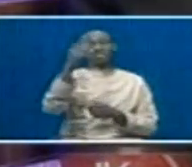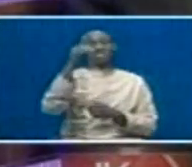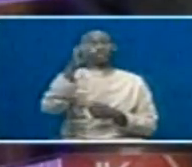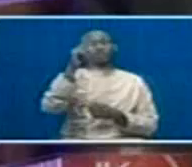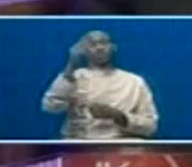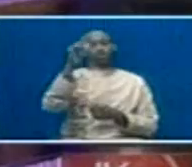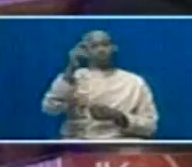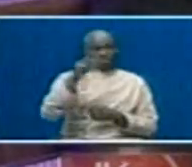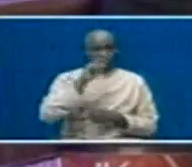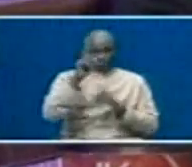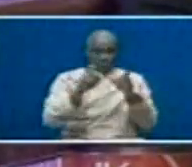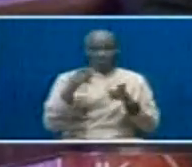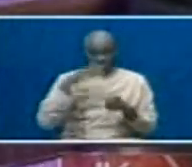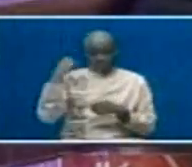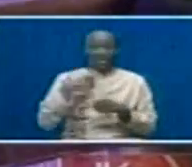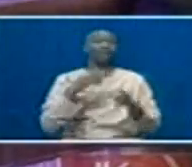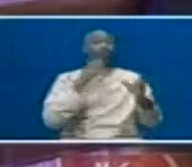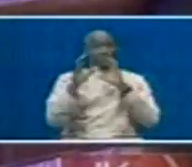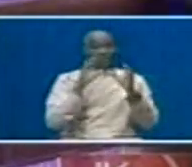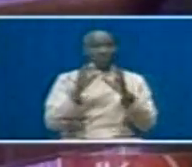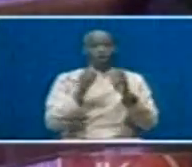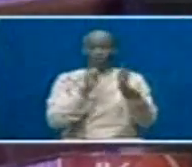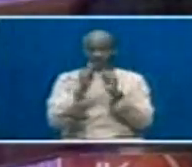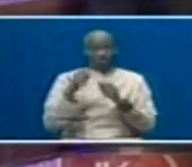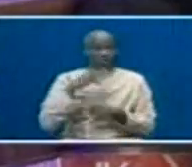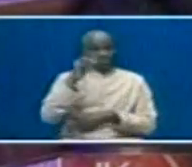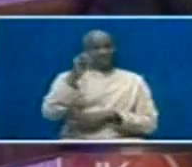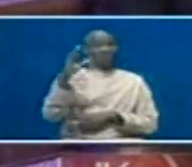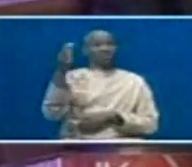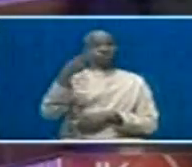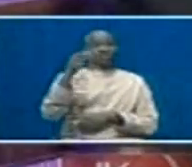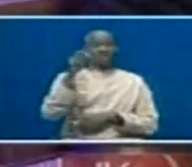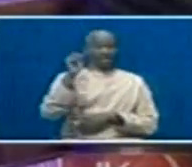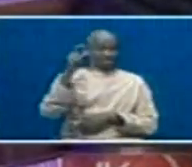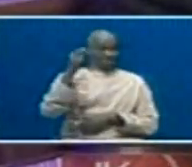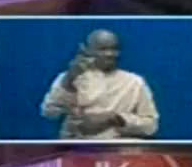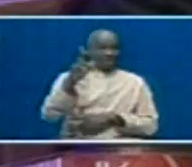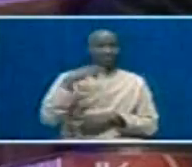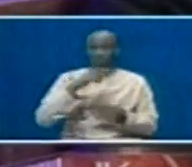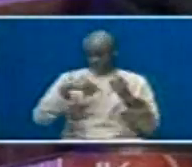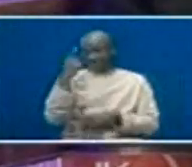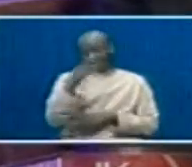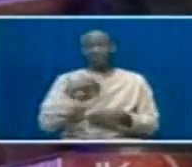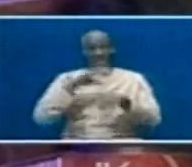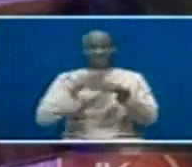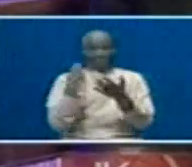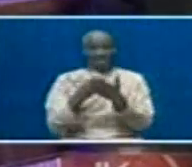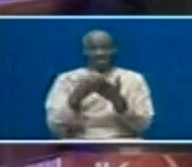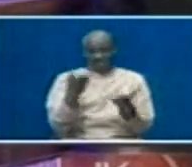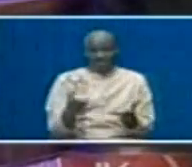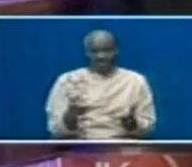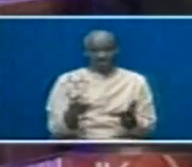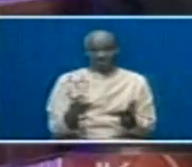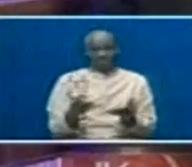I went to for a talent competition in Manchester, in Manchester, and I won it. So I got a prize, I got some money. So what I did